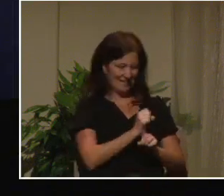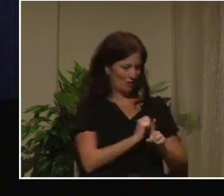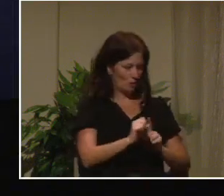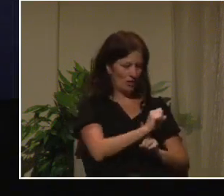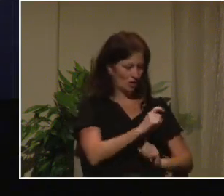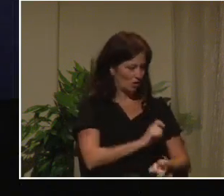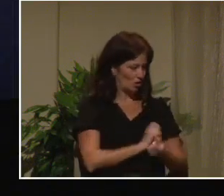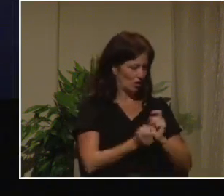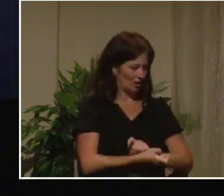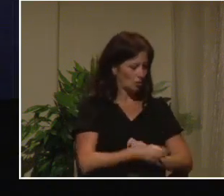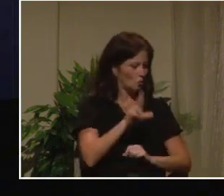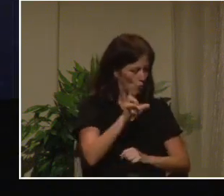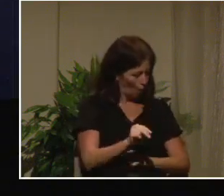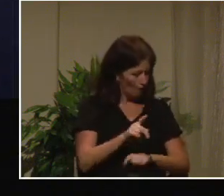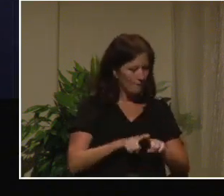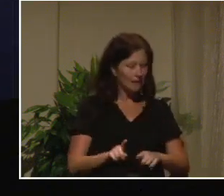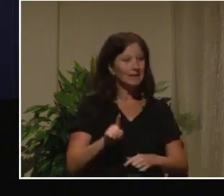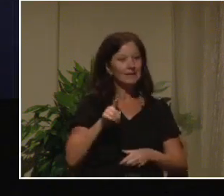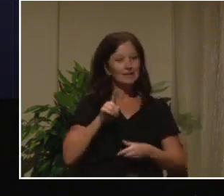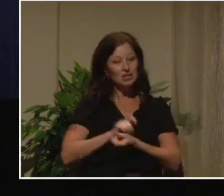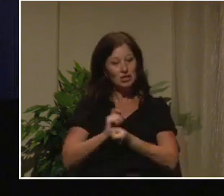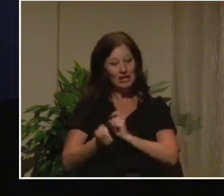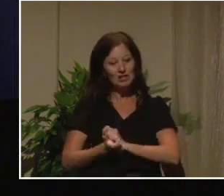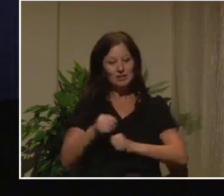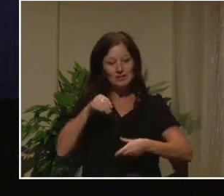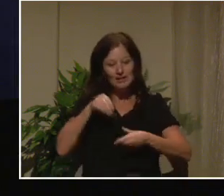but a change in you?